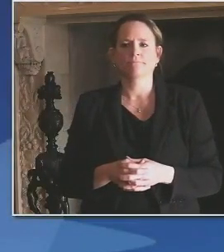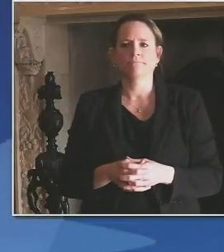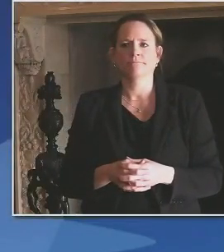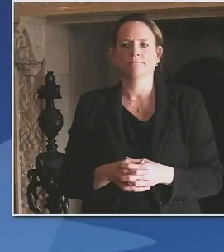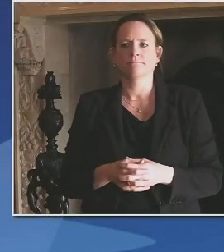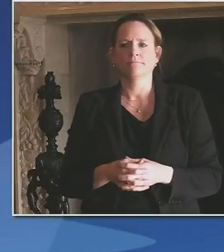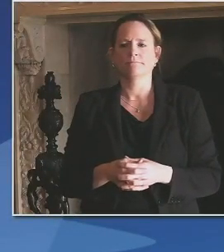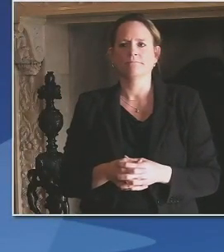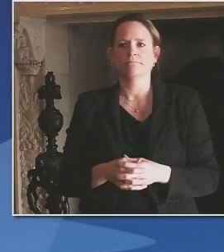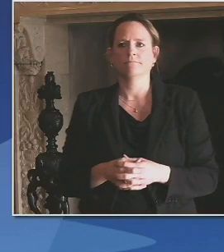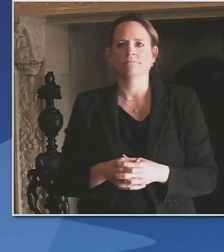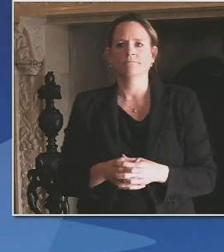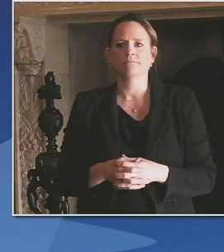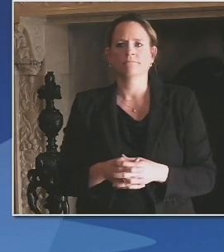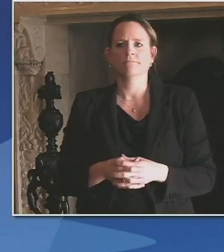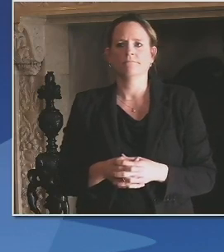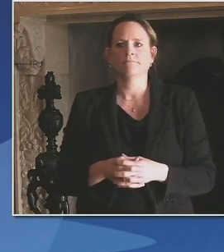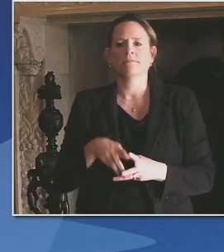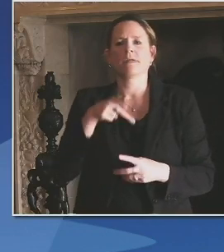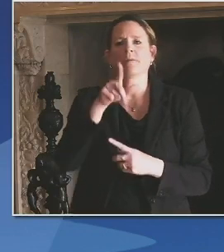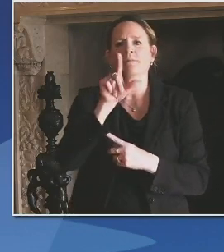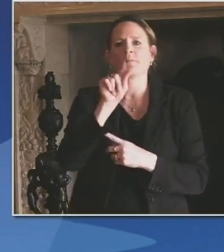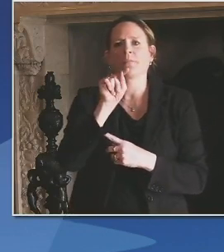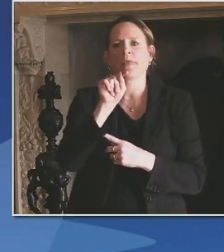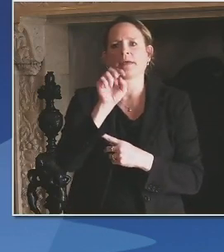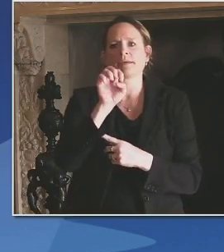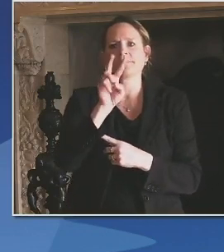the Platteville Journal. Steve?